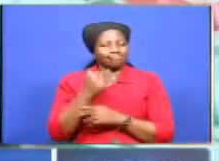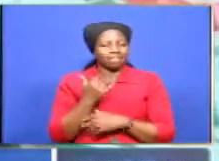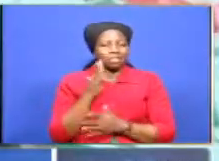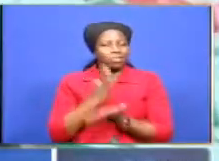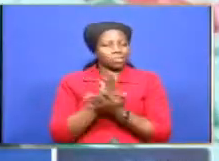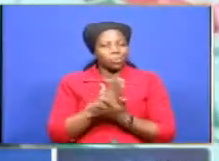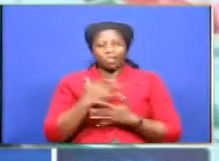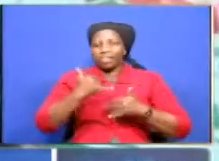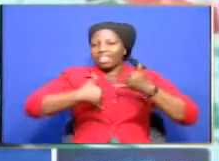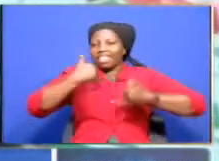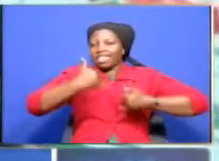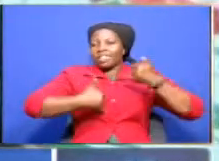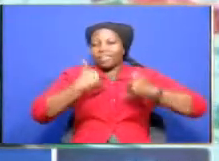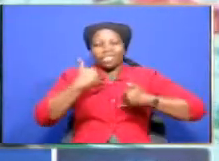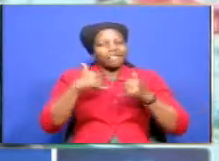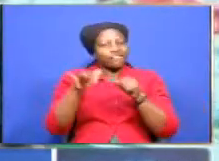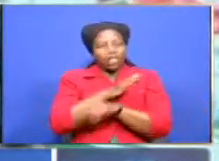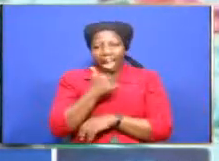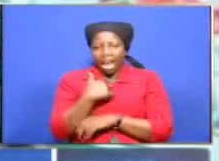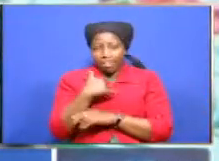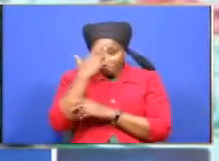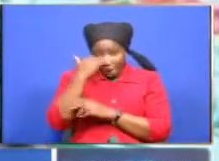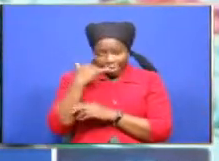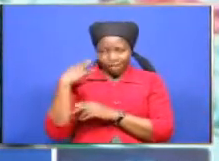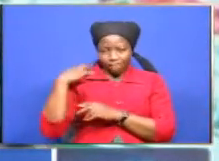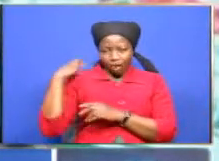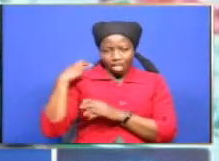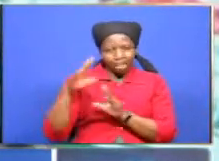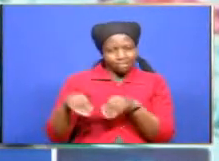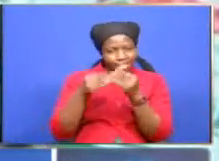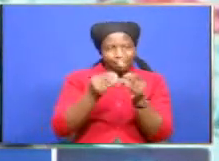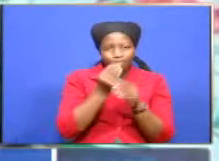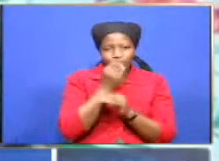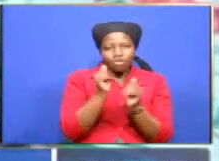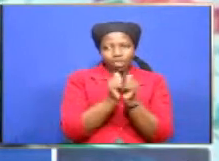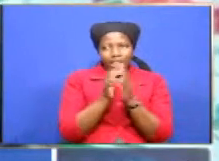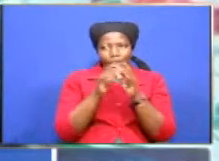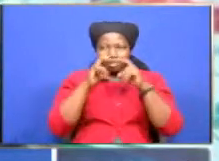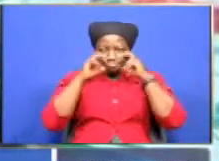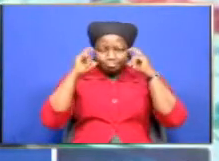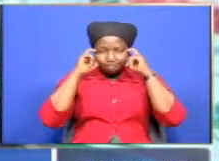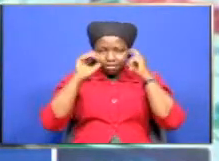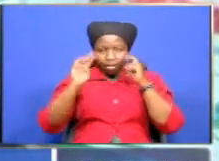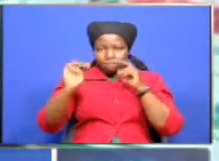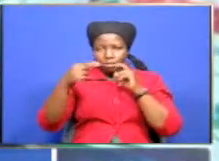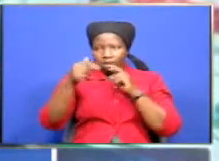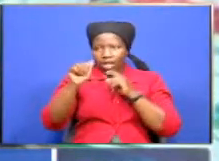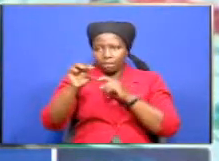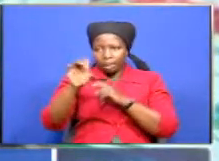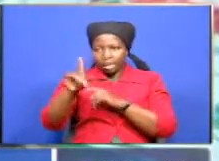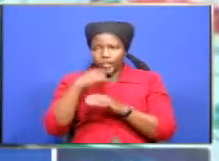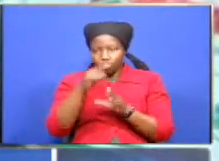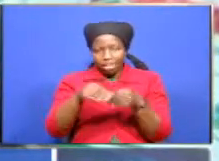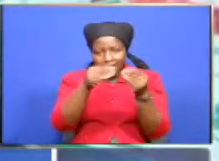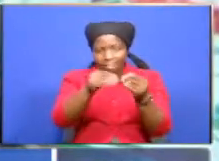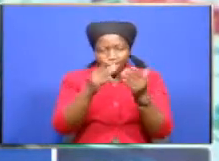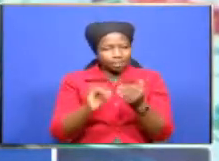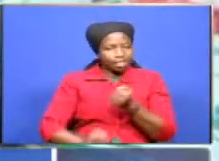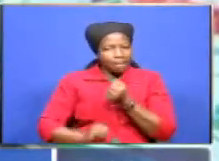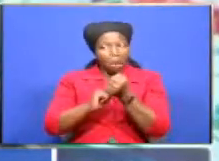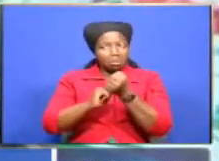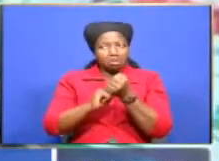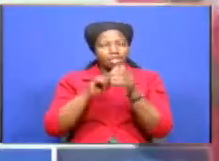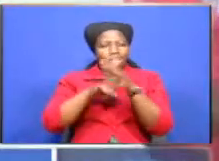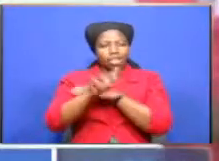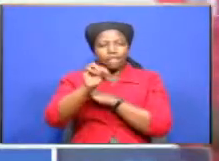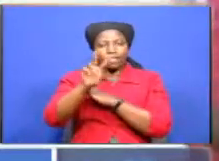smile after a well-wisher donated food and face masks. Mohamed Salim Thenge, who made the donation at Tudor Estate in